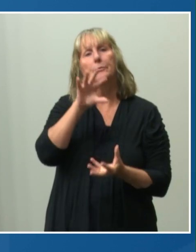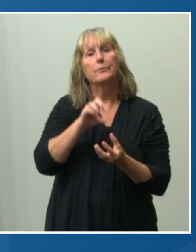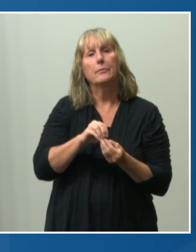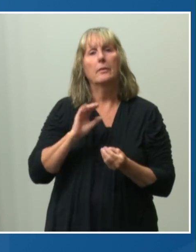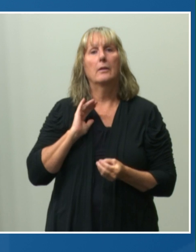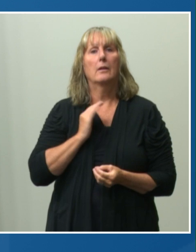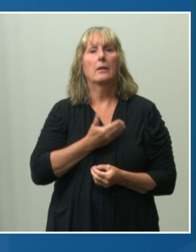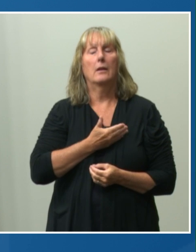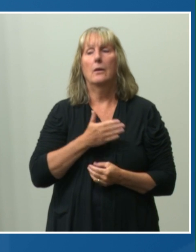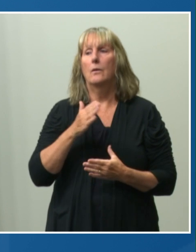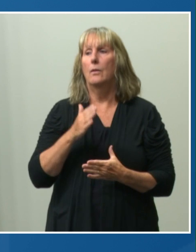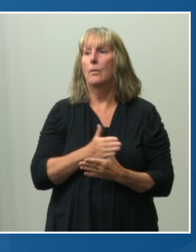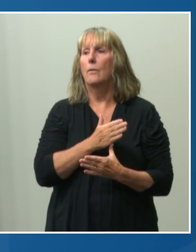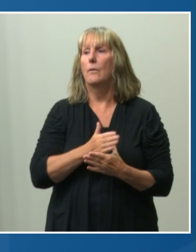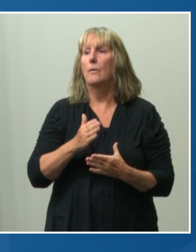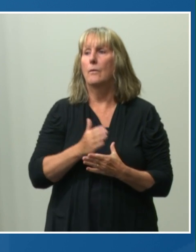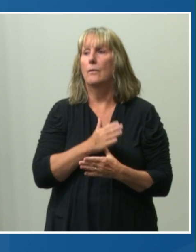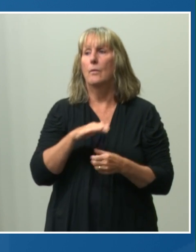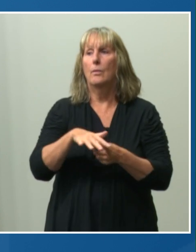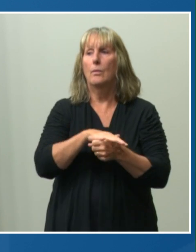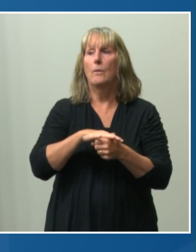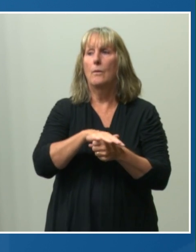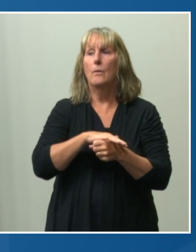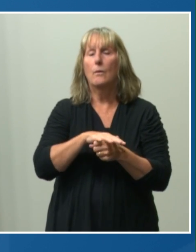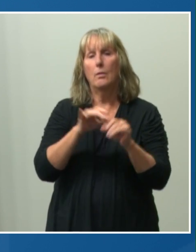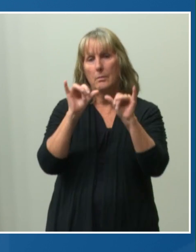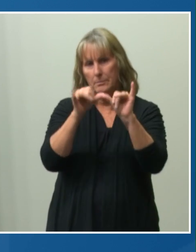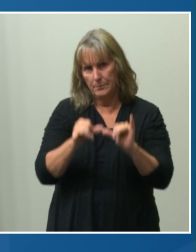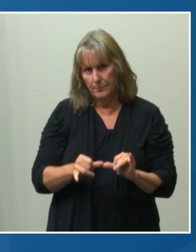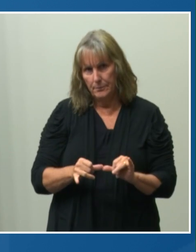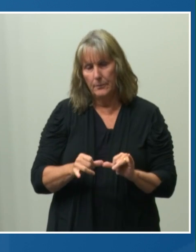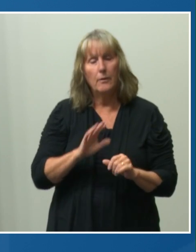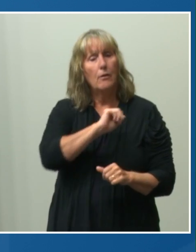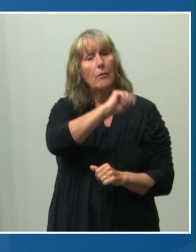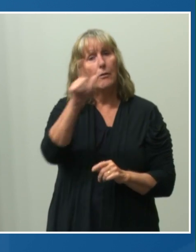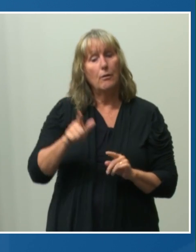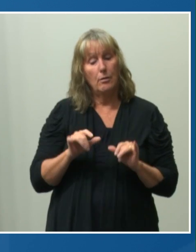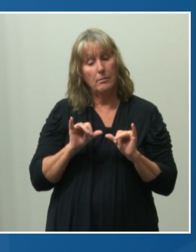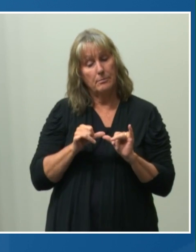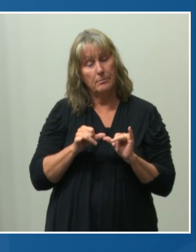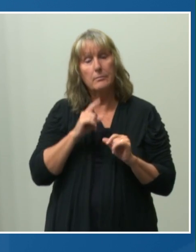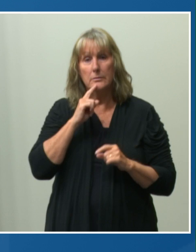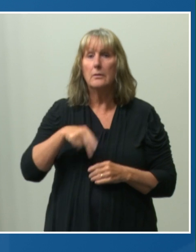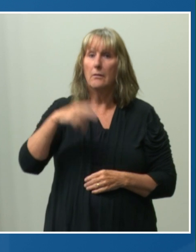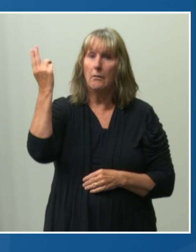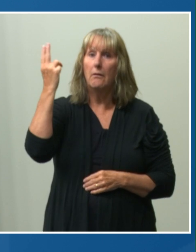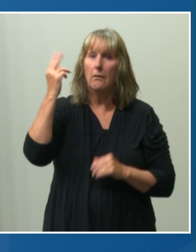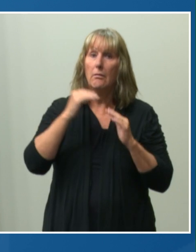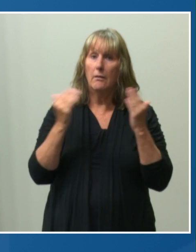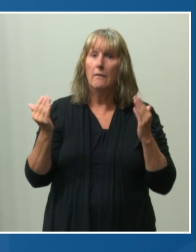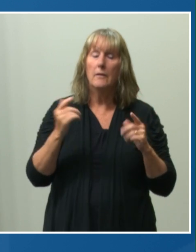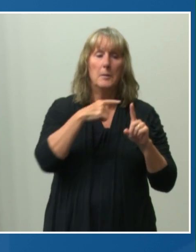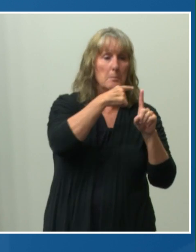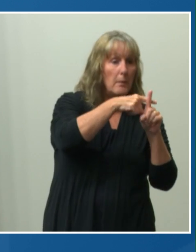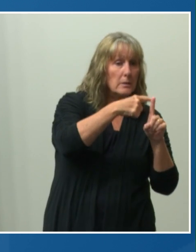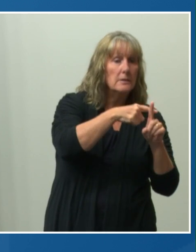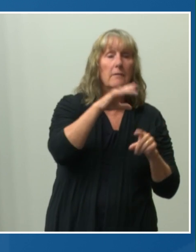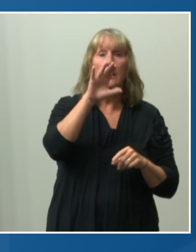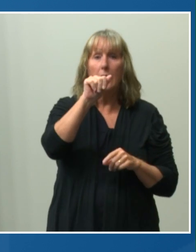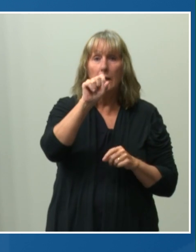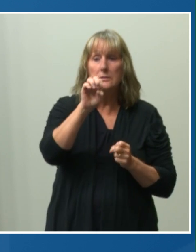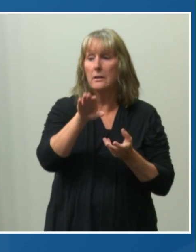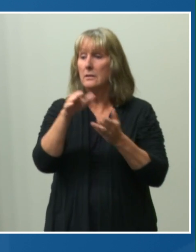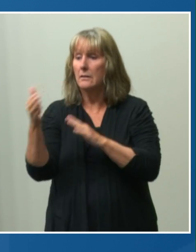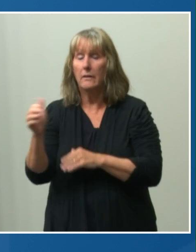local indicators. Nearly all key metrics remain at high levels. Positivity rate, case rate, and deaths